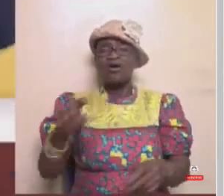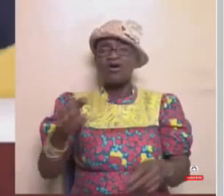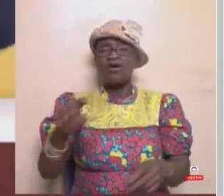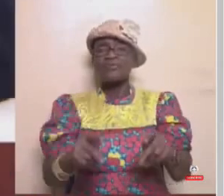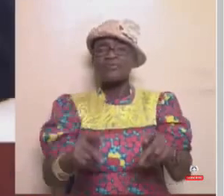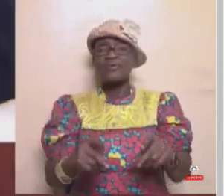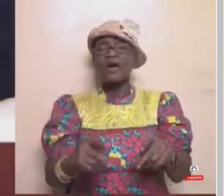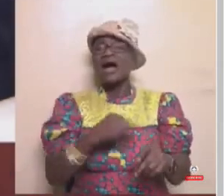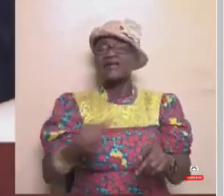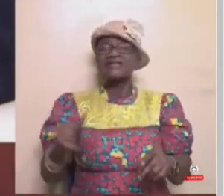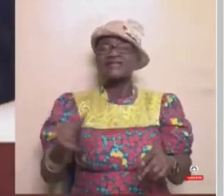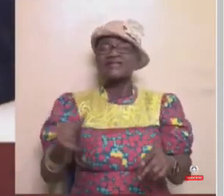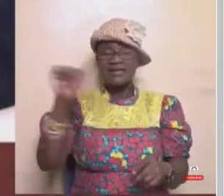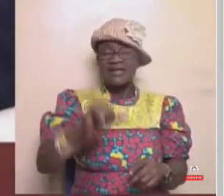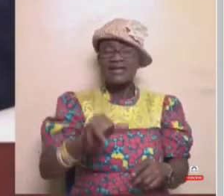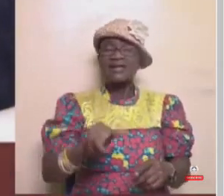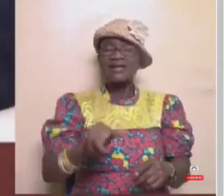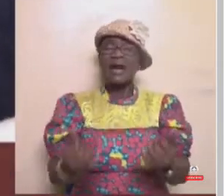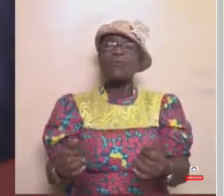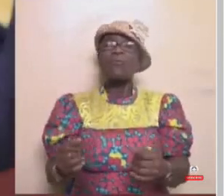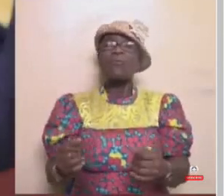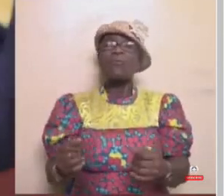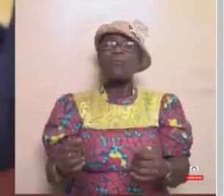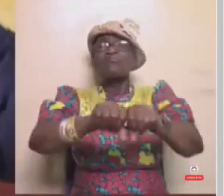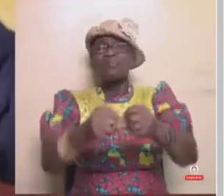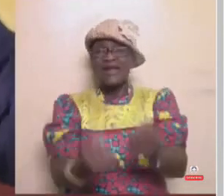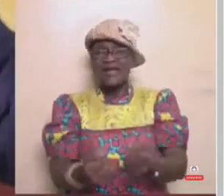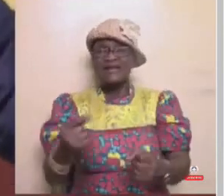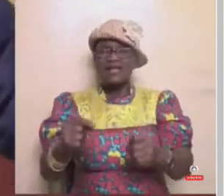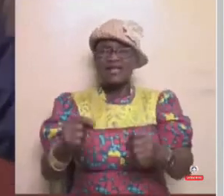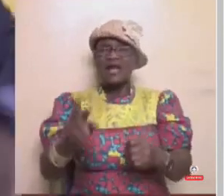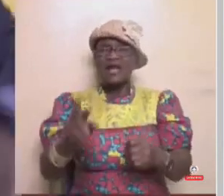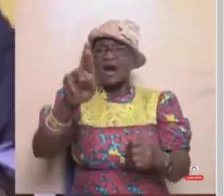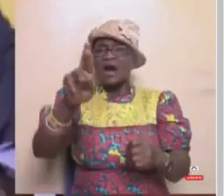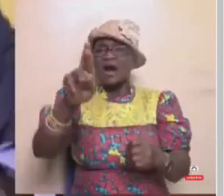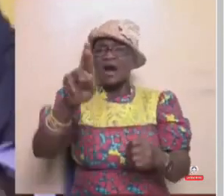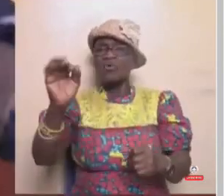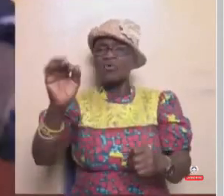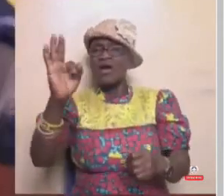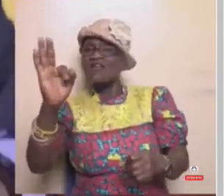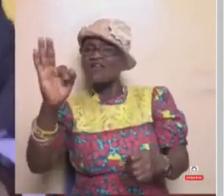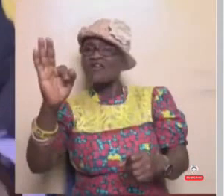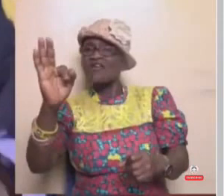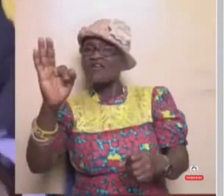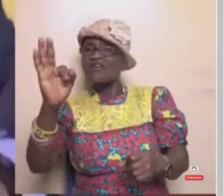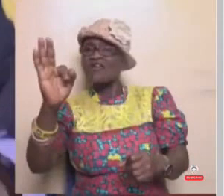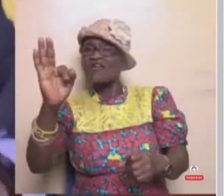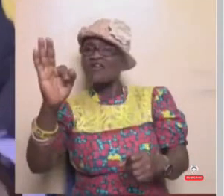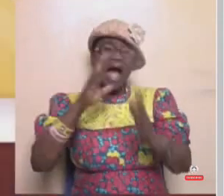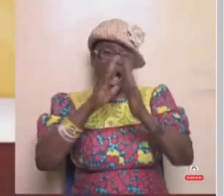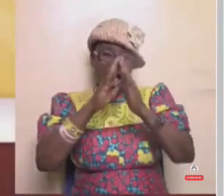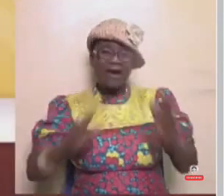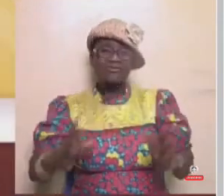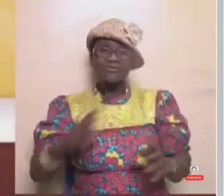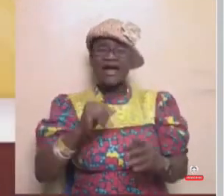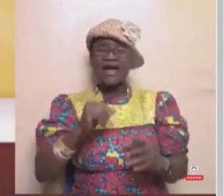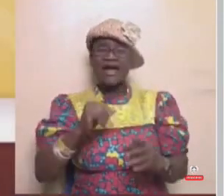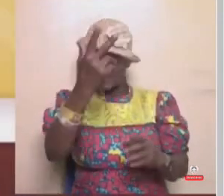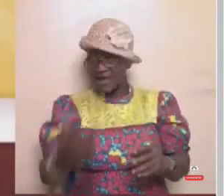the roof of the house and let their friend down on the spot where Jesus